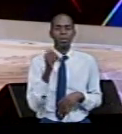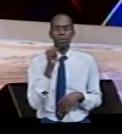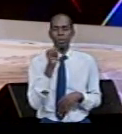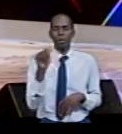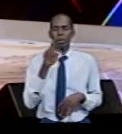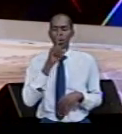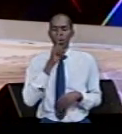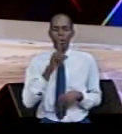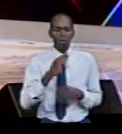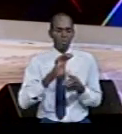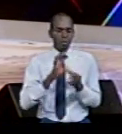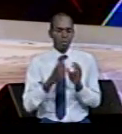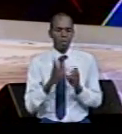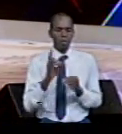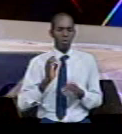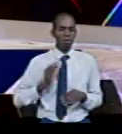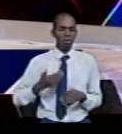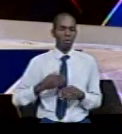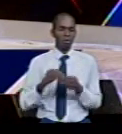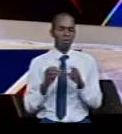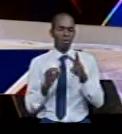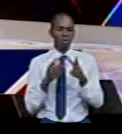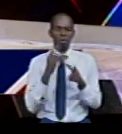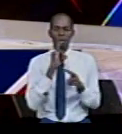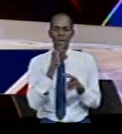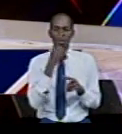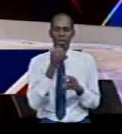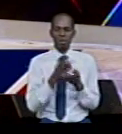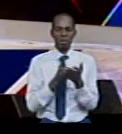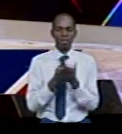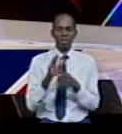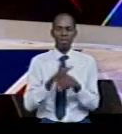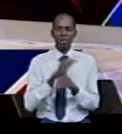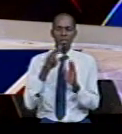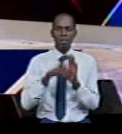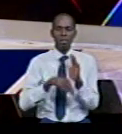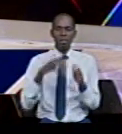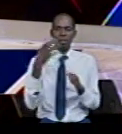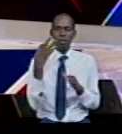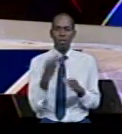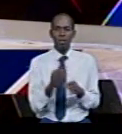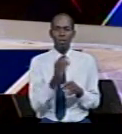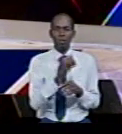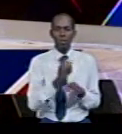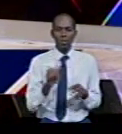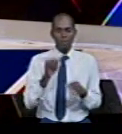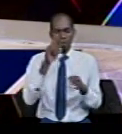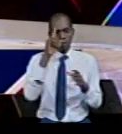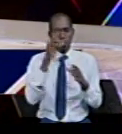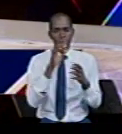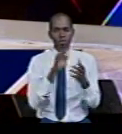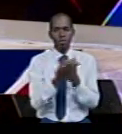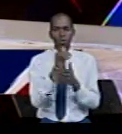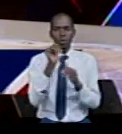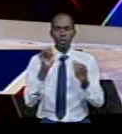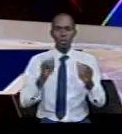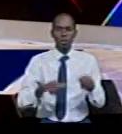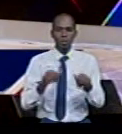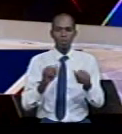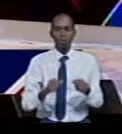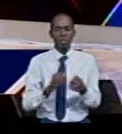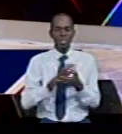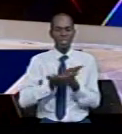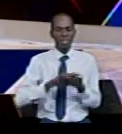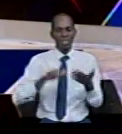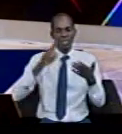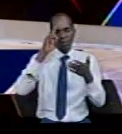soul. Number two is the truthfulness of a trustable, cleansed saint. When we come to the